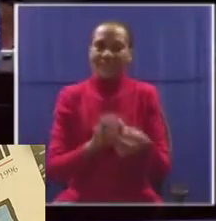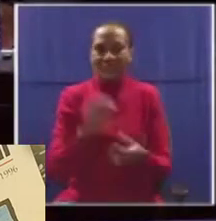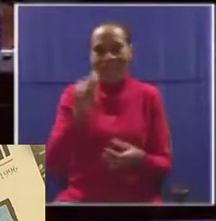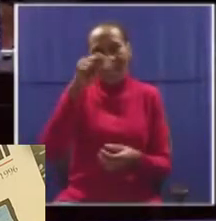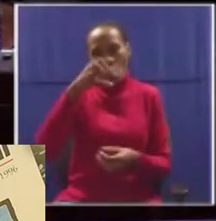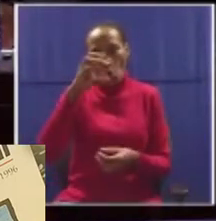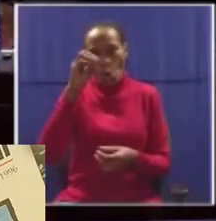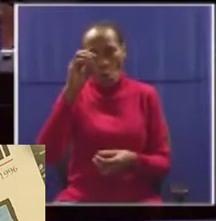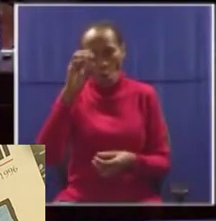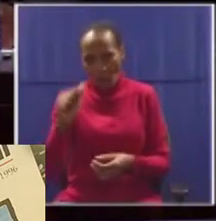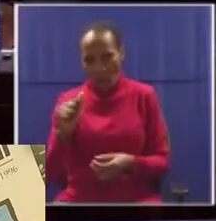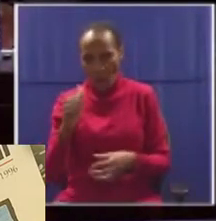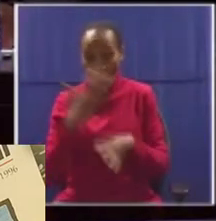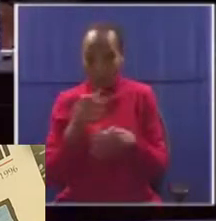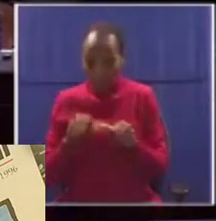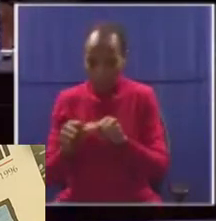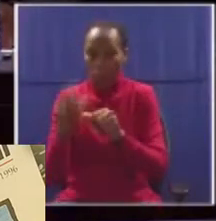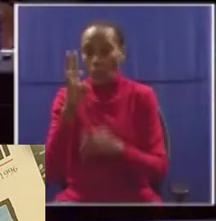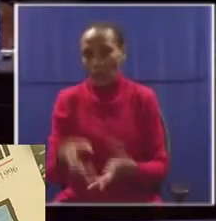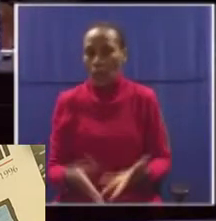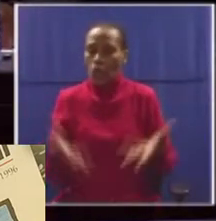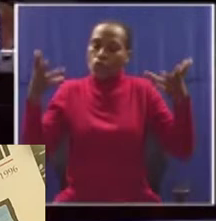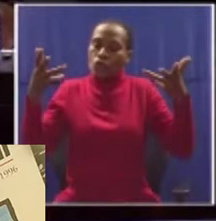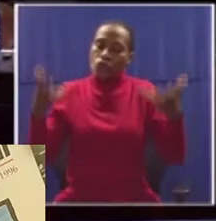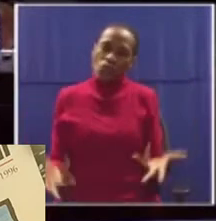God so these